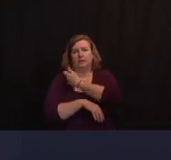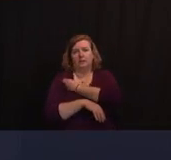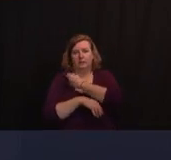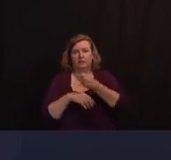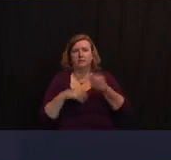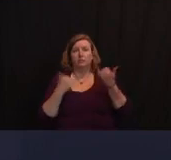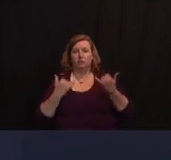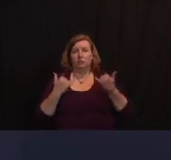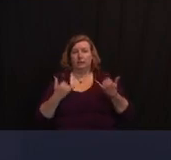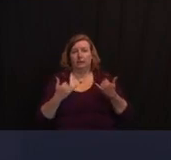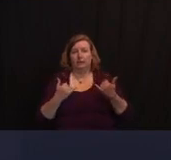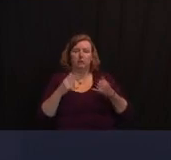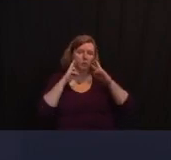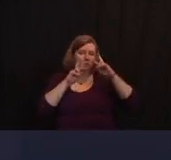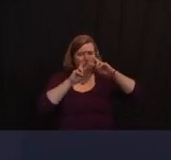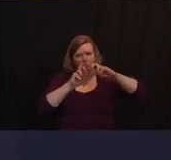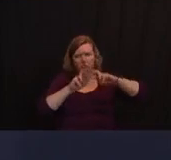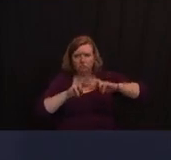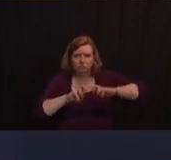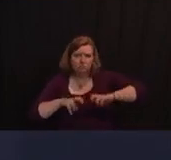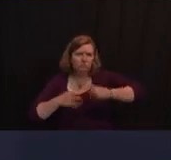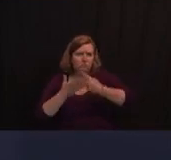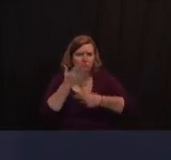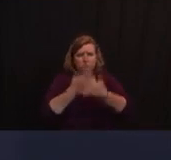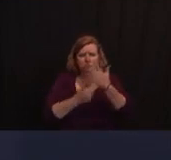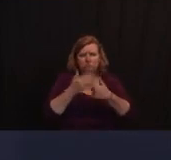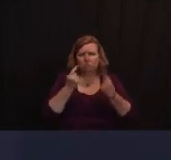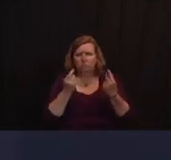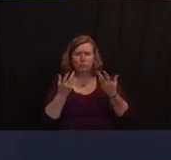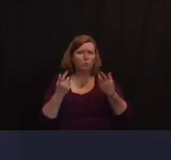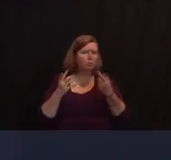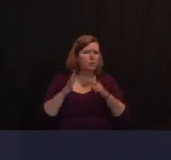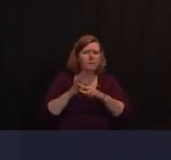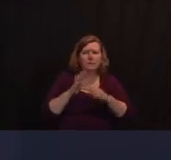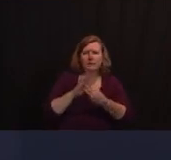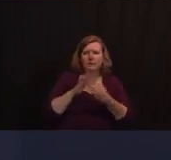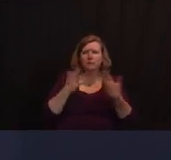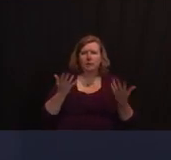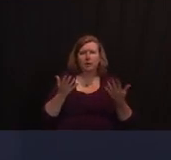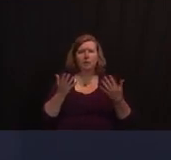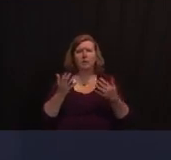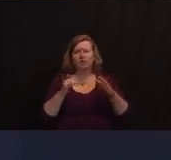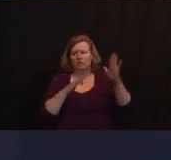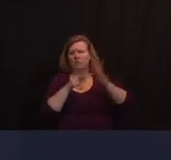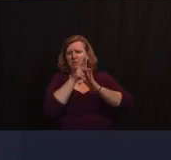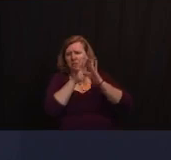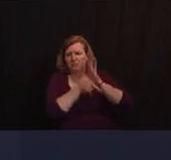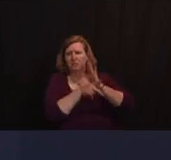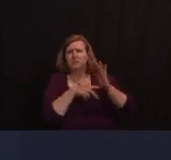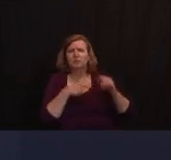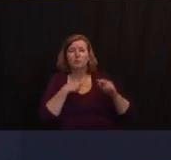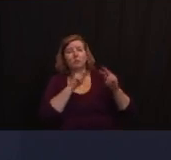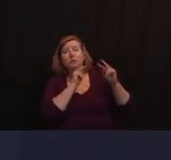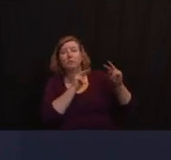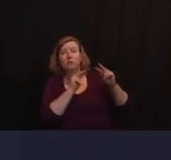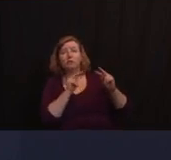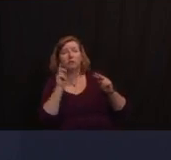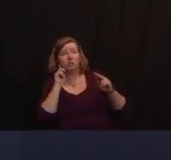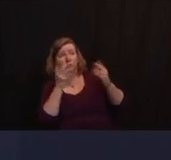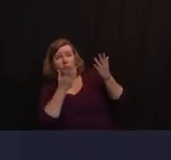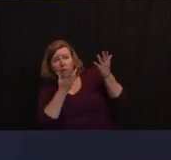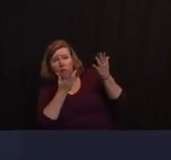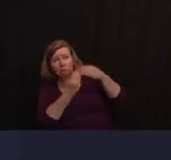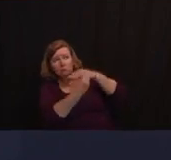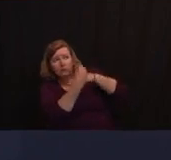these cases and assess potential implications on vaccine policy. So we look forward to receiving further guidance